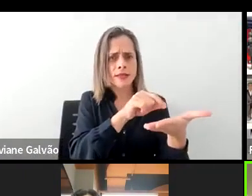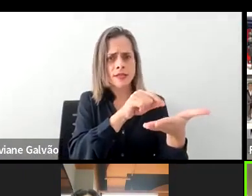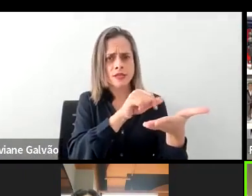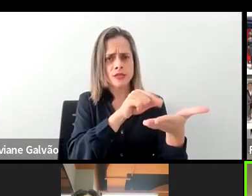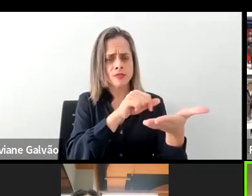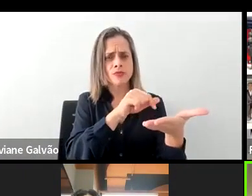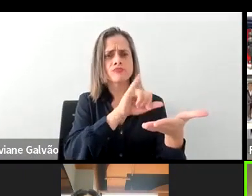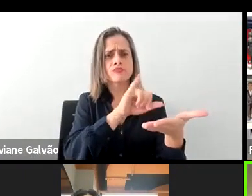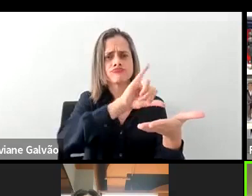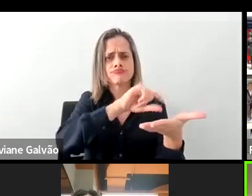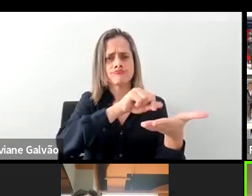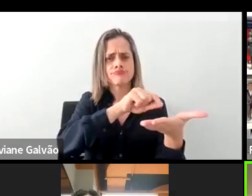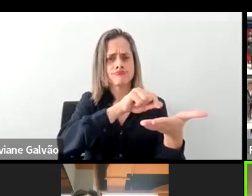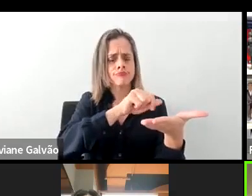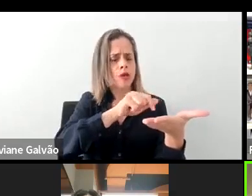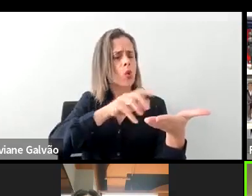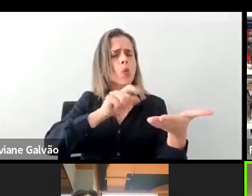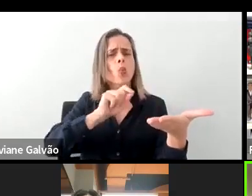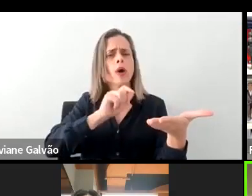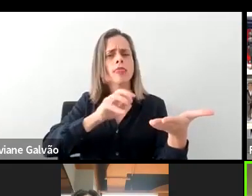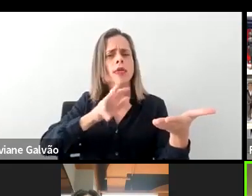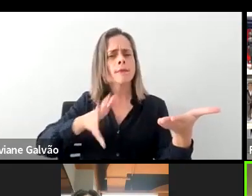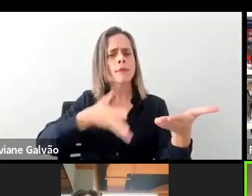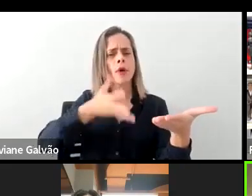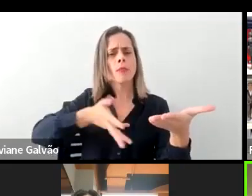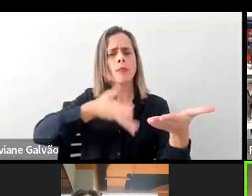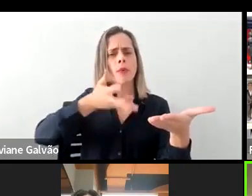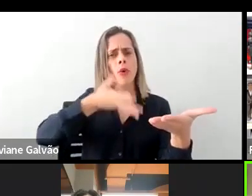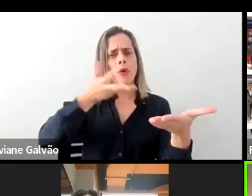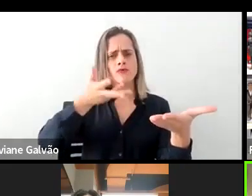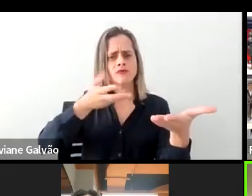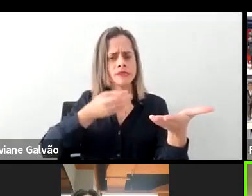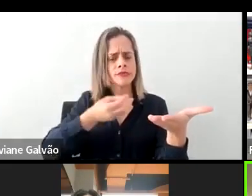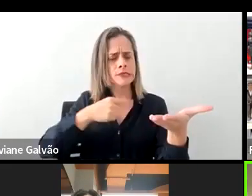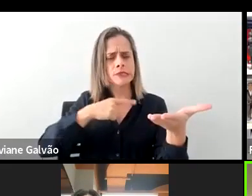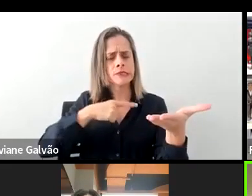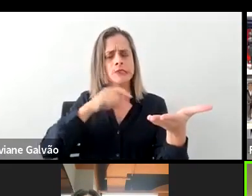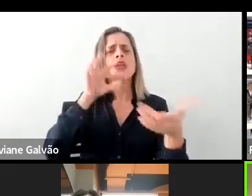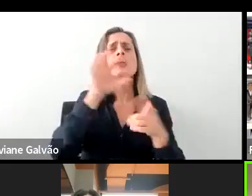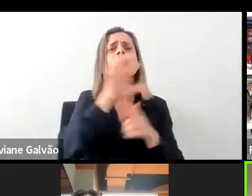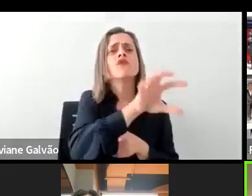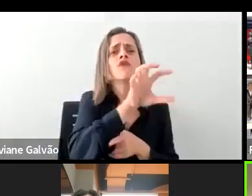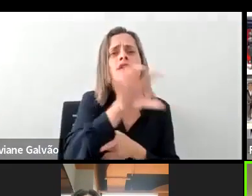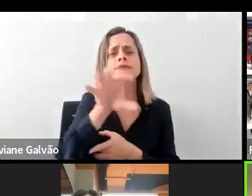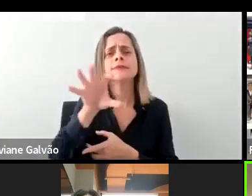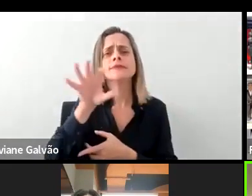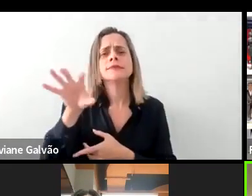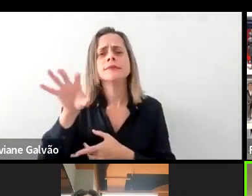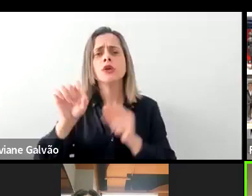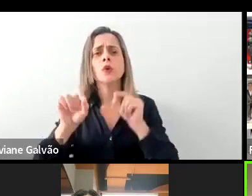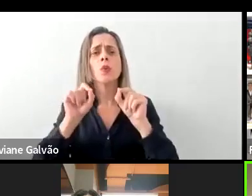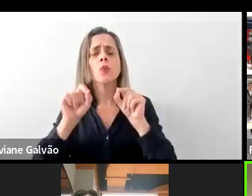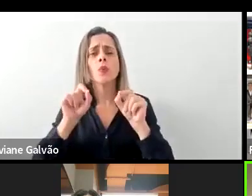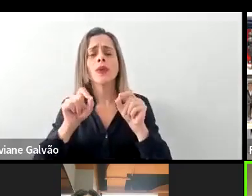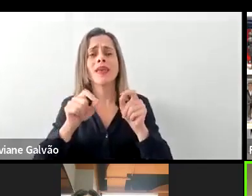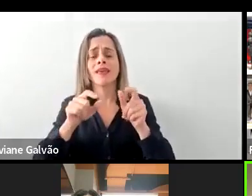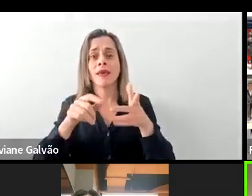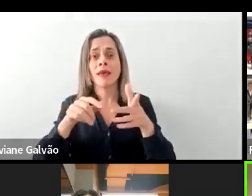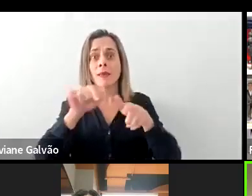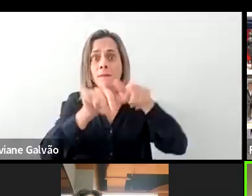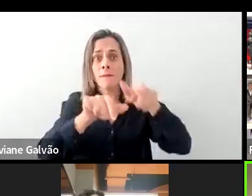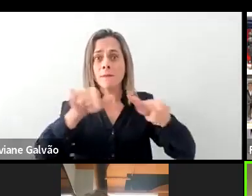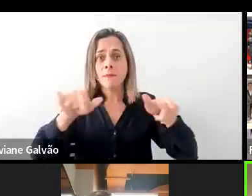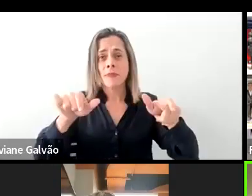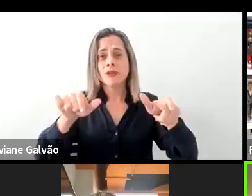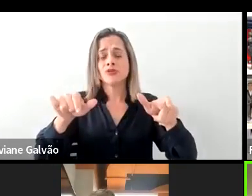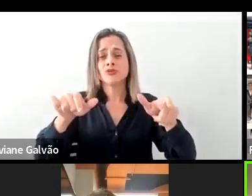aware of the logic of domination that the former speaker just raised so well, you